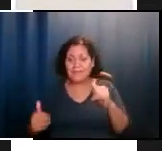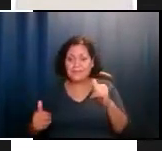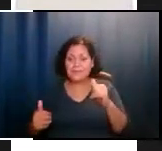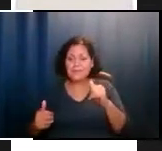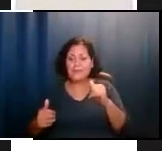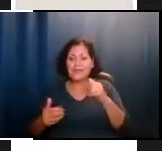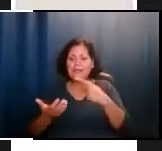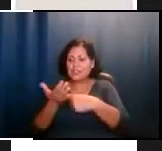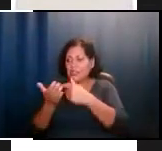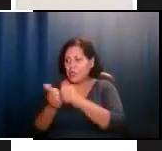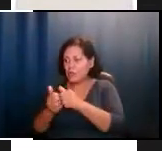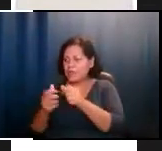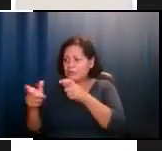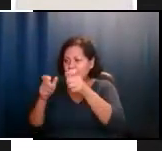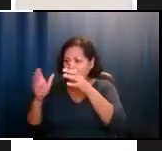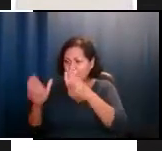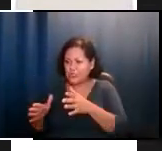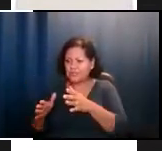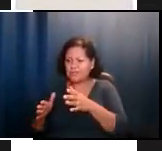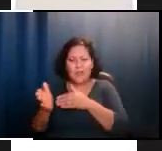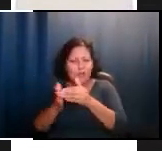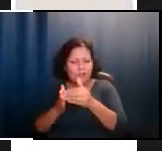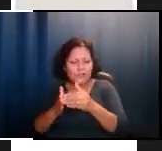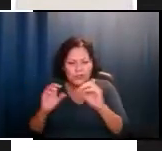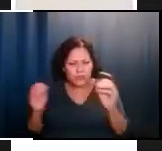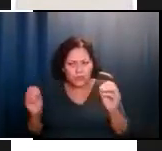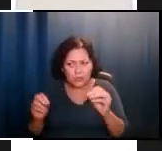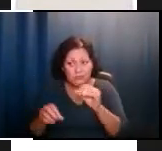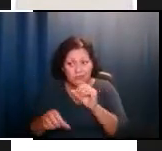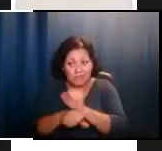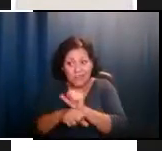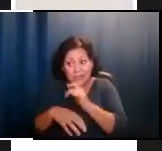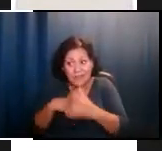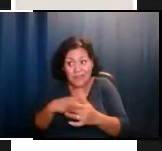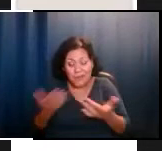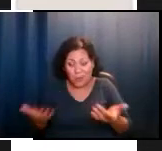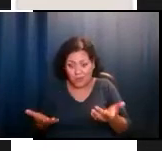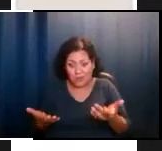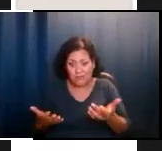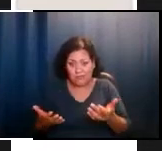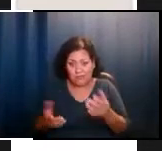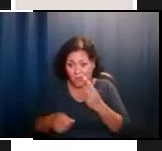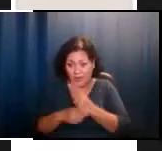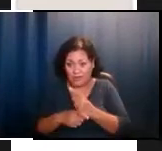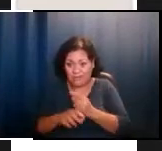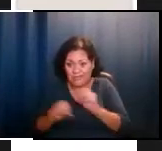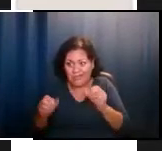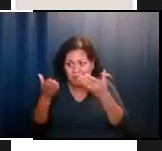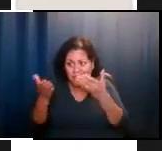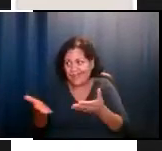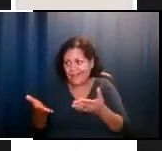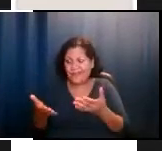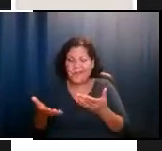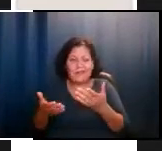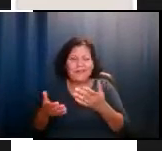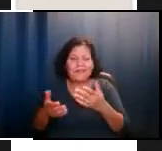the managers, often there's no job available, right? I mean, it's just nothing there. It's a matter of timing,